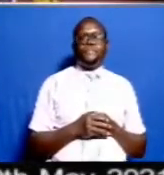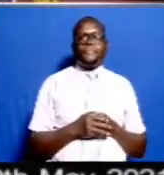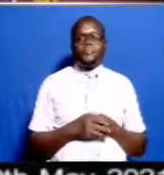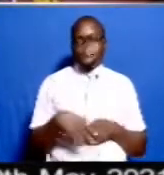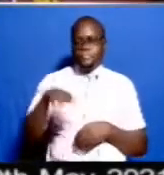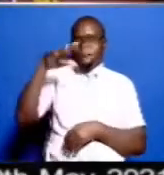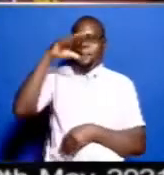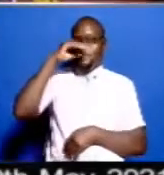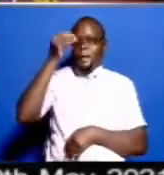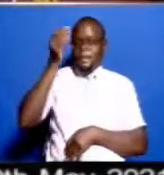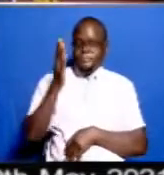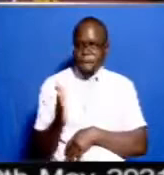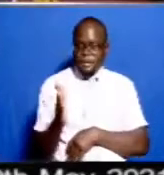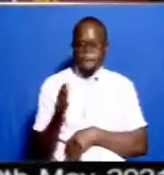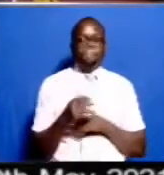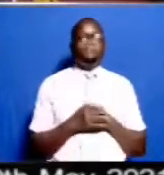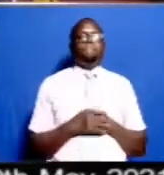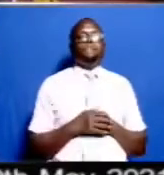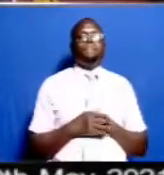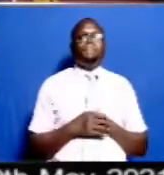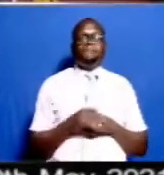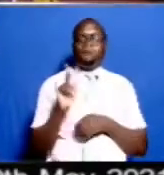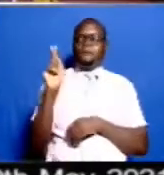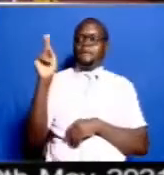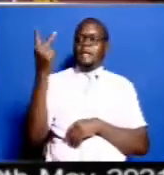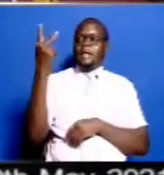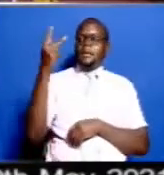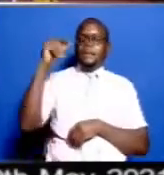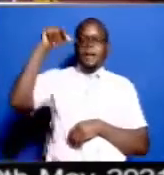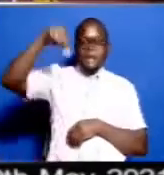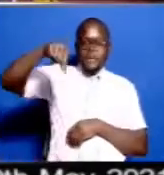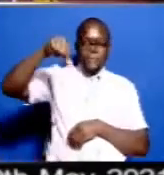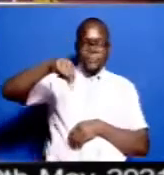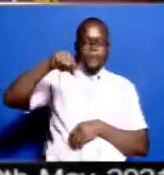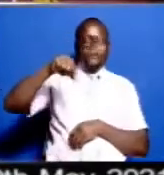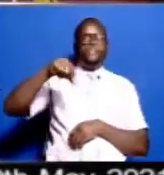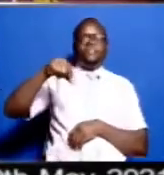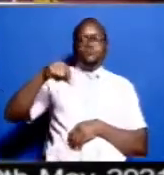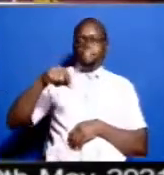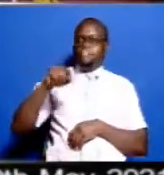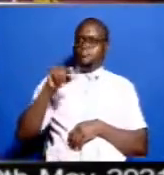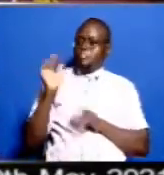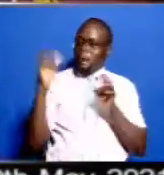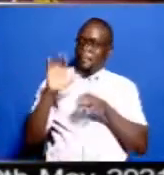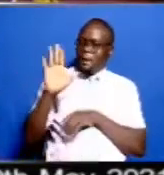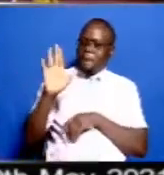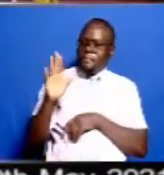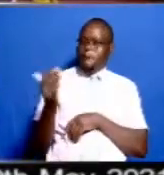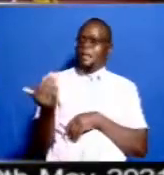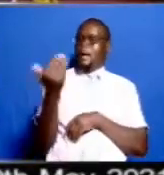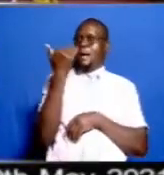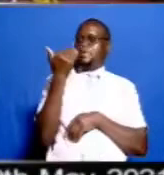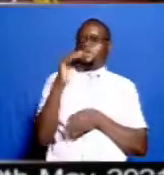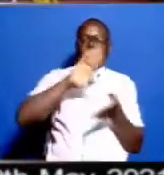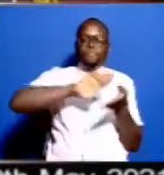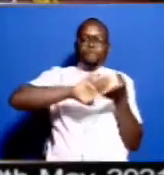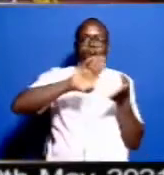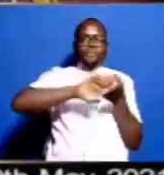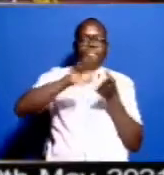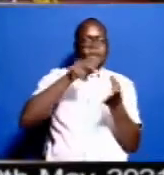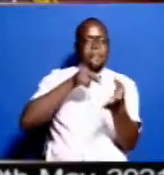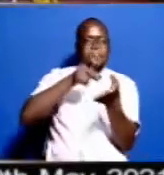Madam Speaker, the Kenya Airways Limited requested to be exempted from